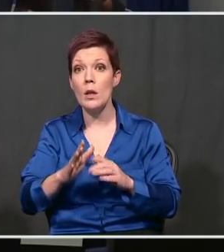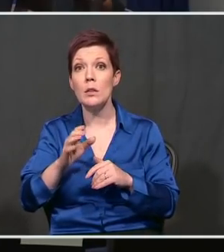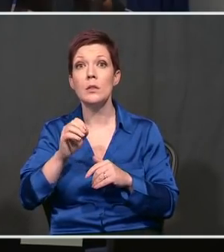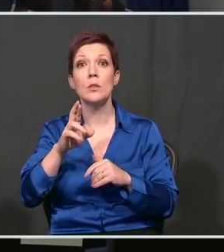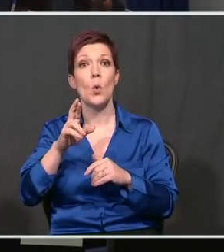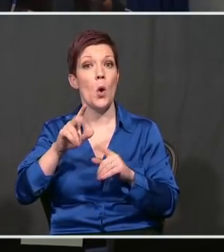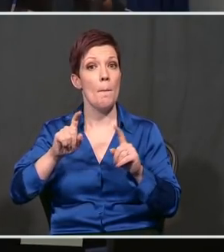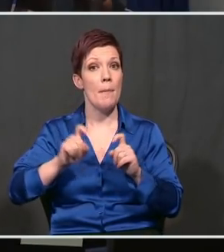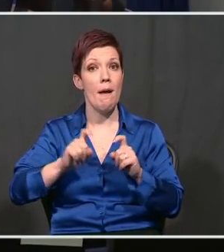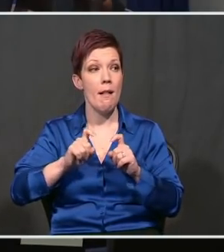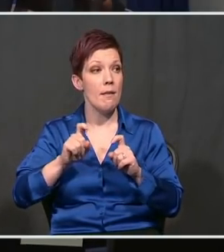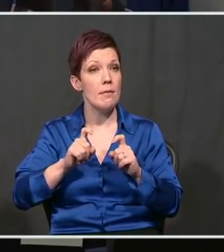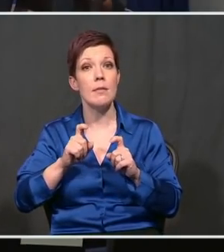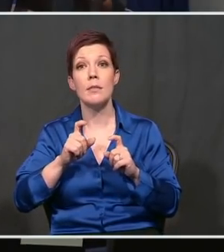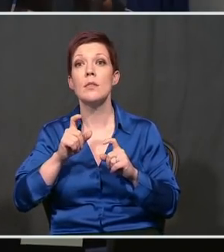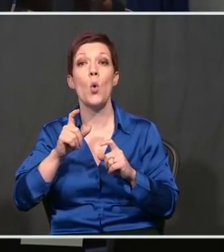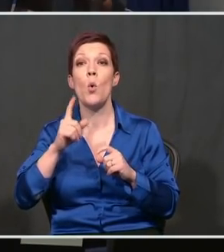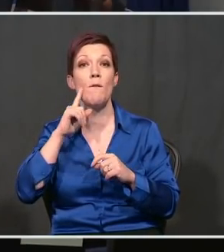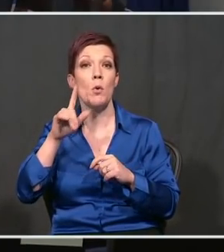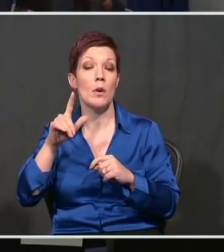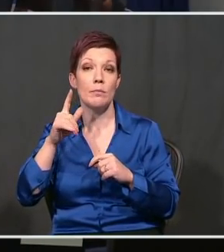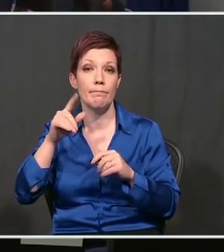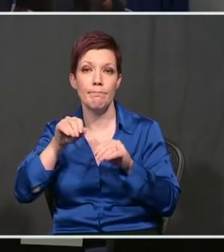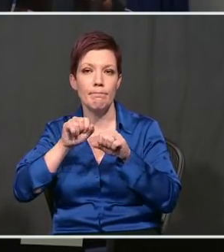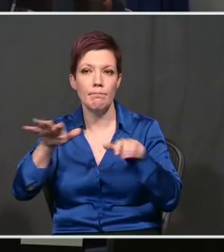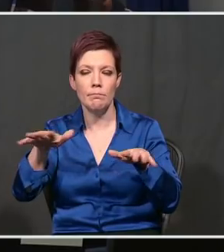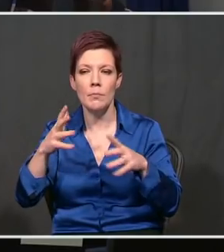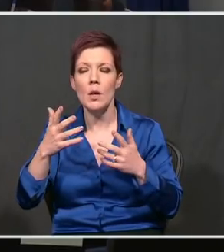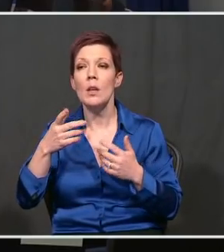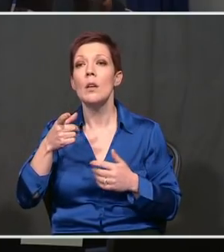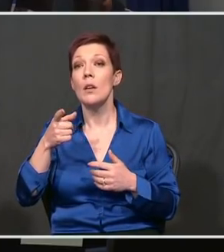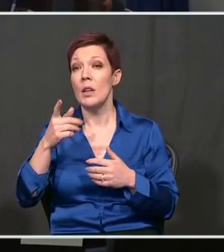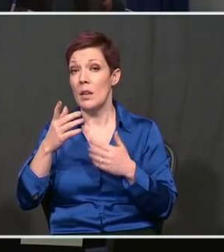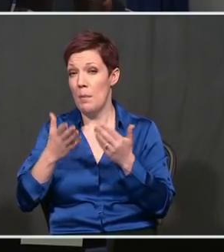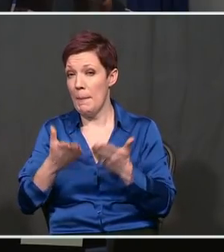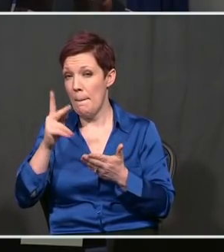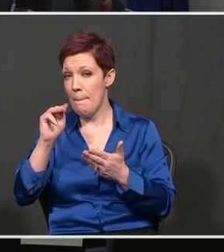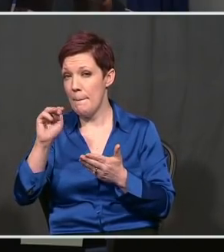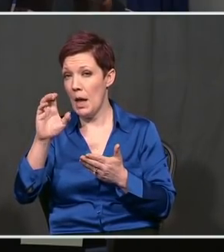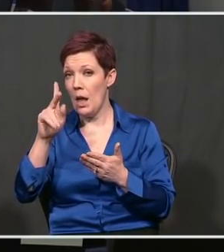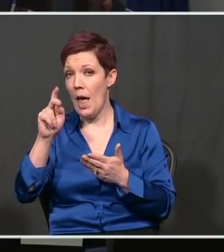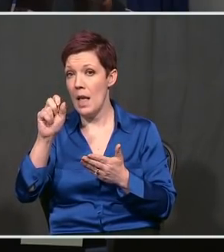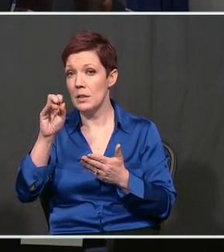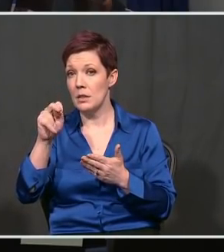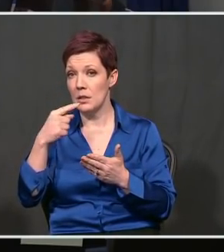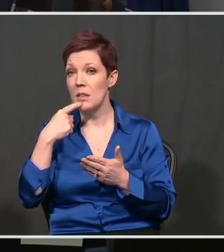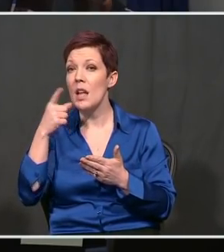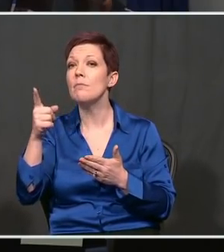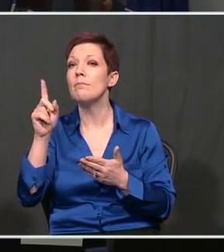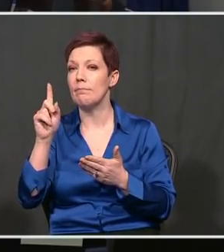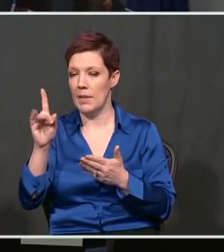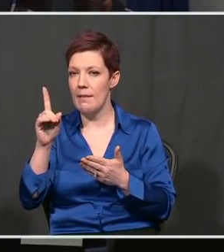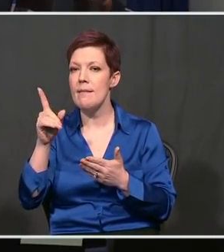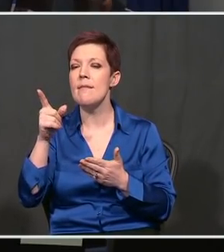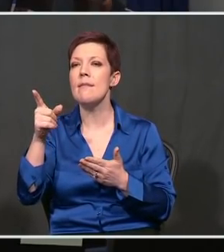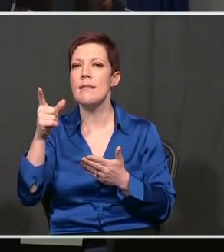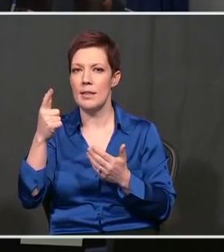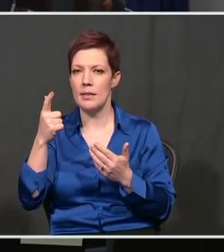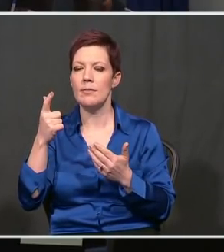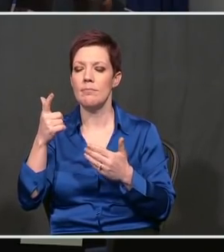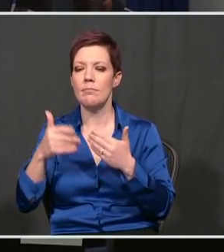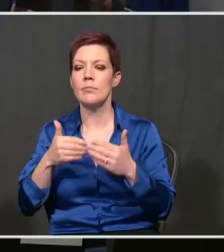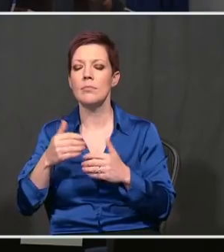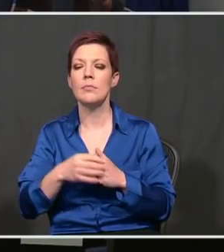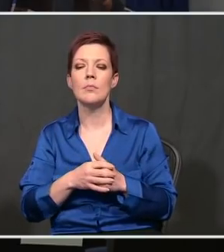Maybe we can start with McKesson first. Yeah, sure. You know, as you mentioned, this is something that we're quite familiar with, very extensive experience in